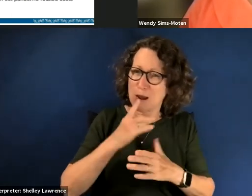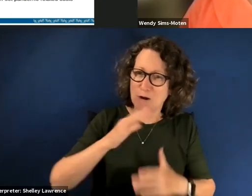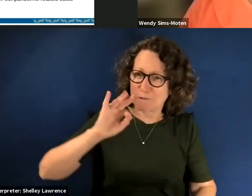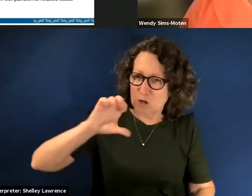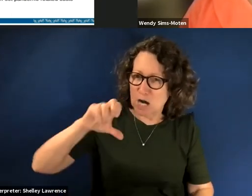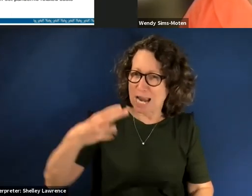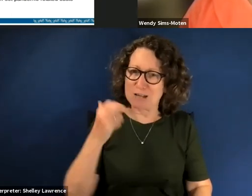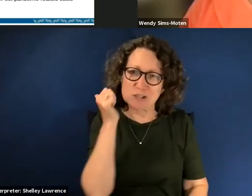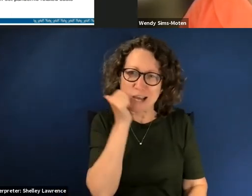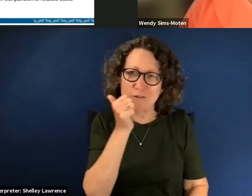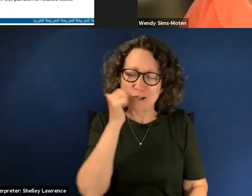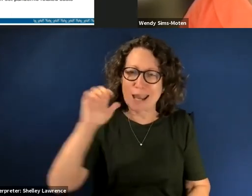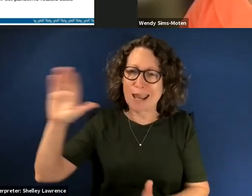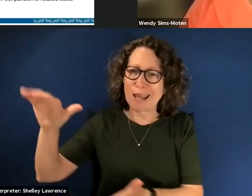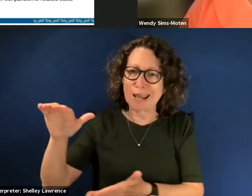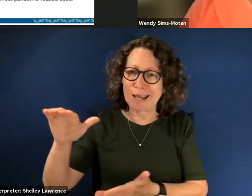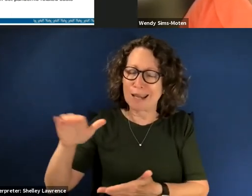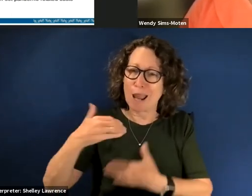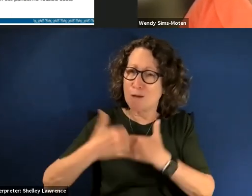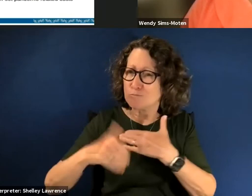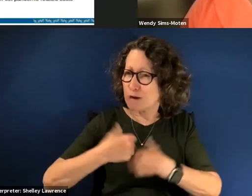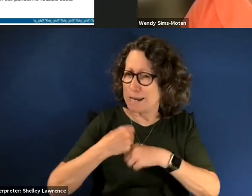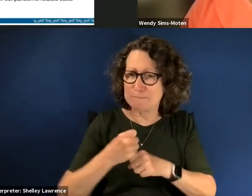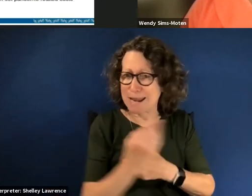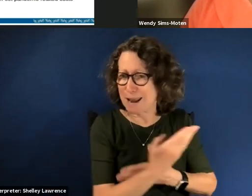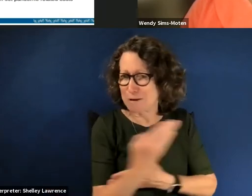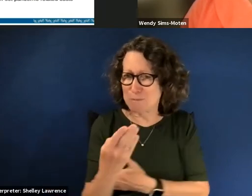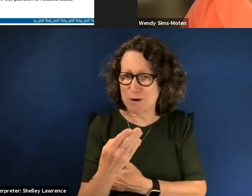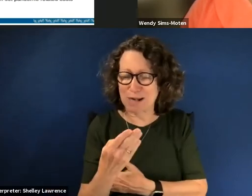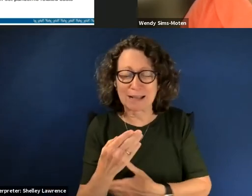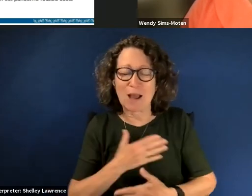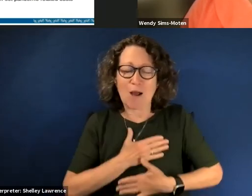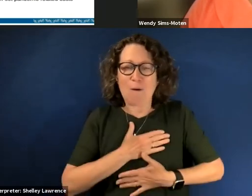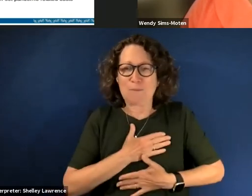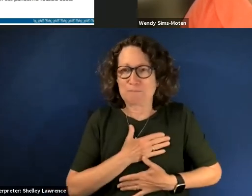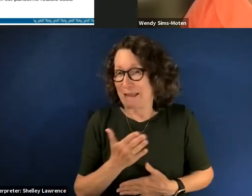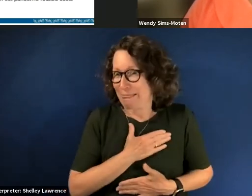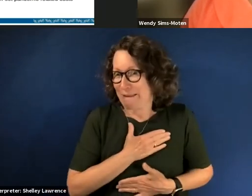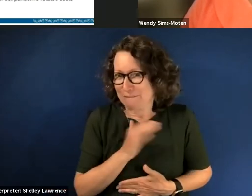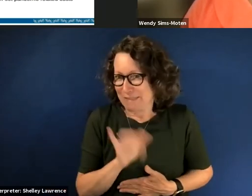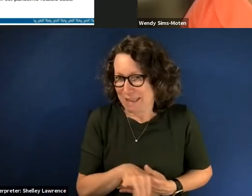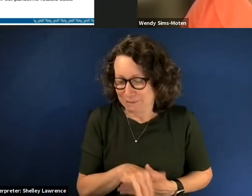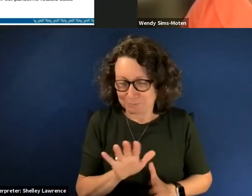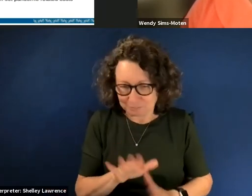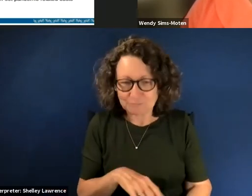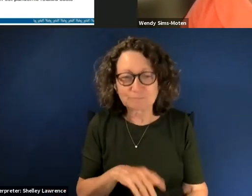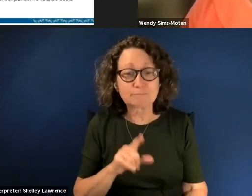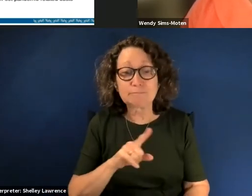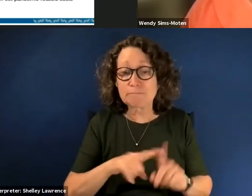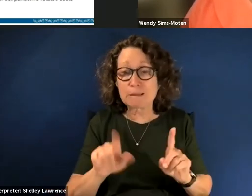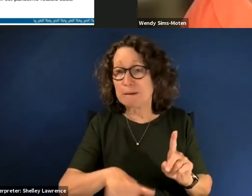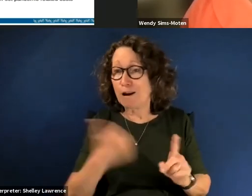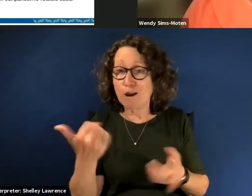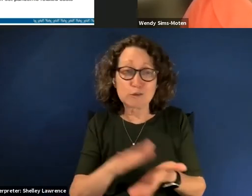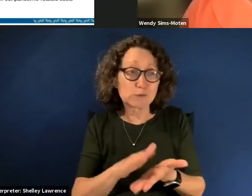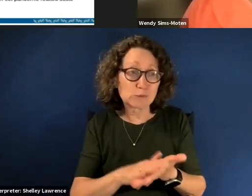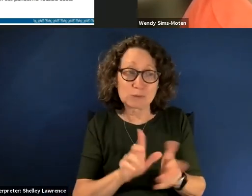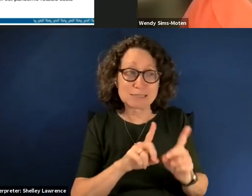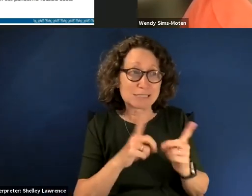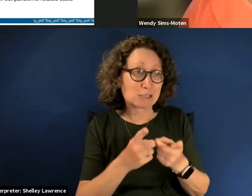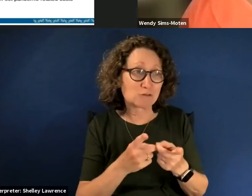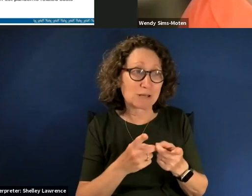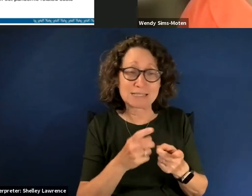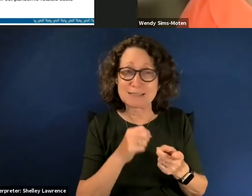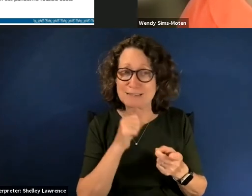day. Bread is made every morning. I just love that. So, but there are other school districts that